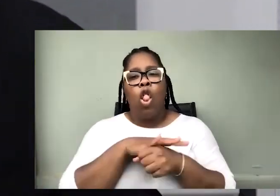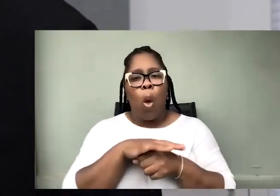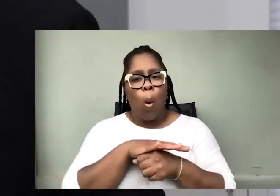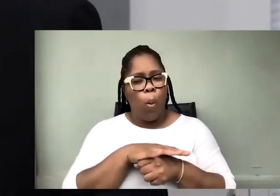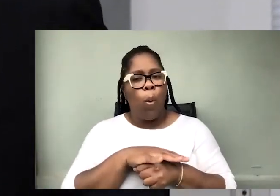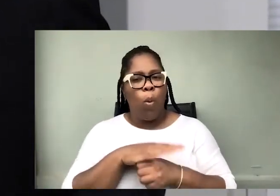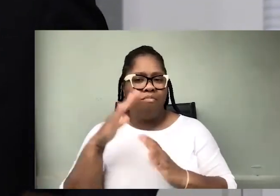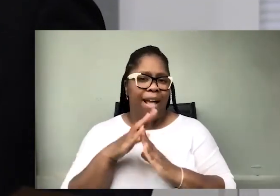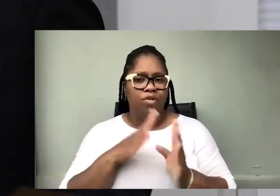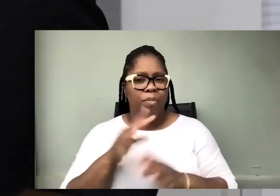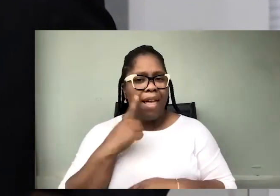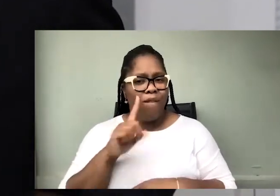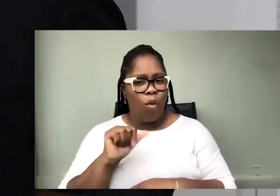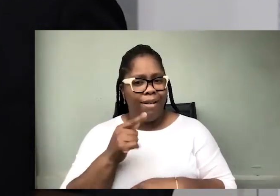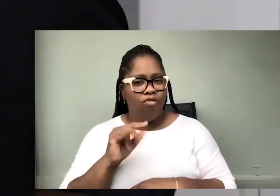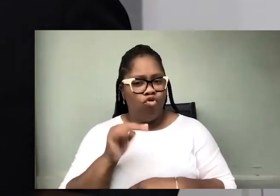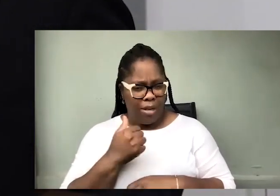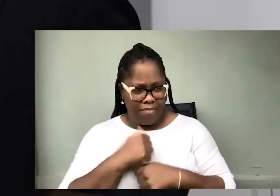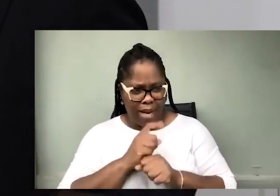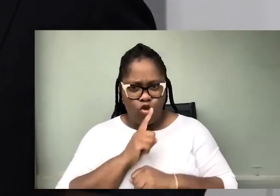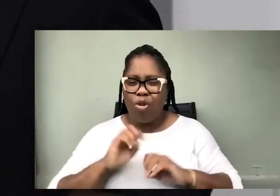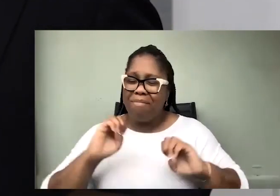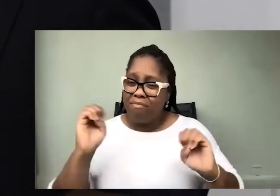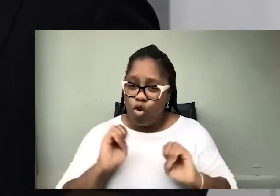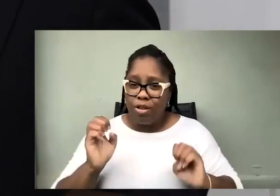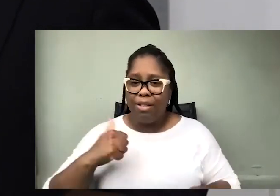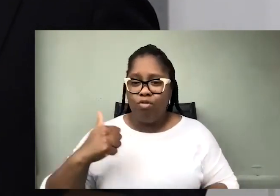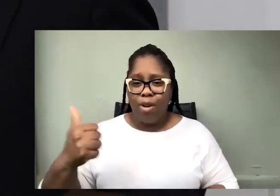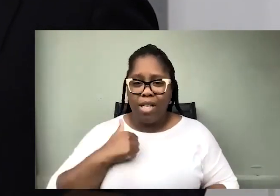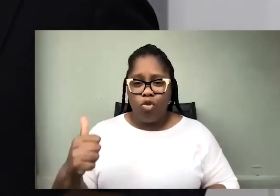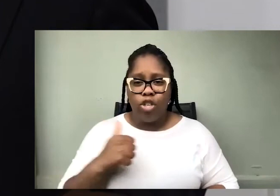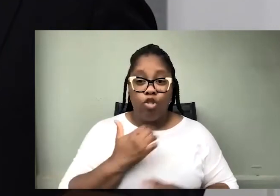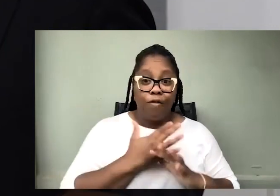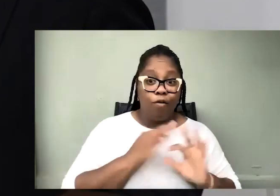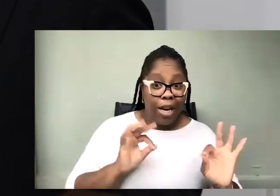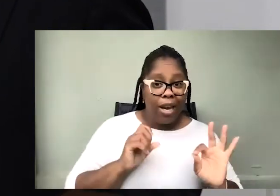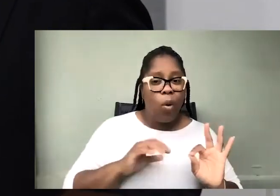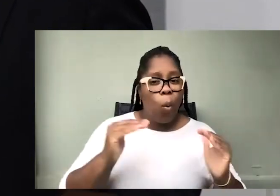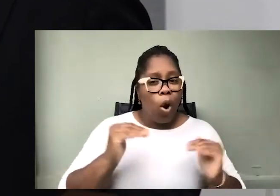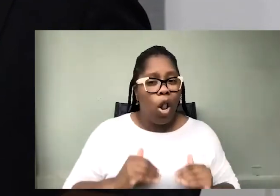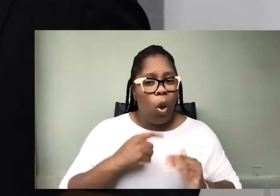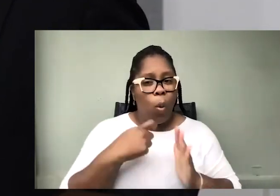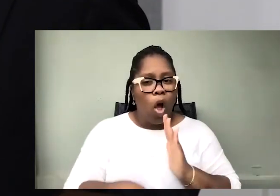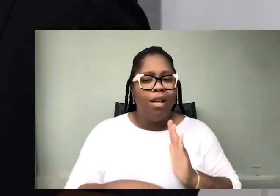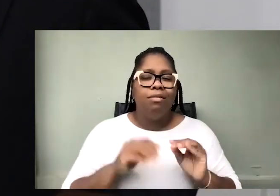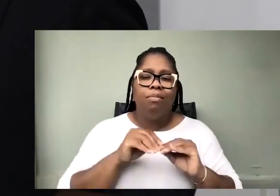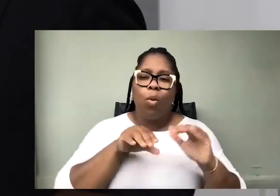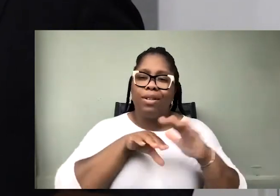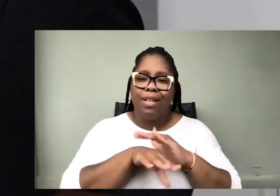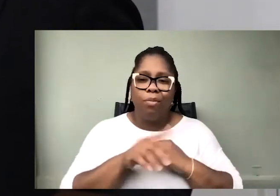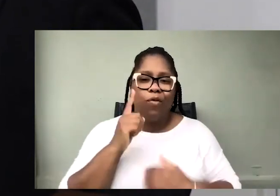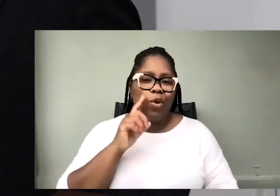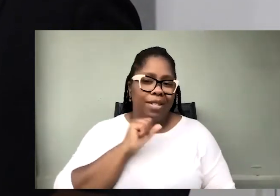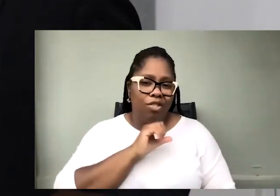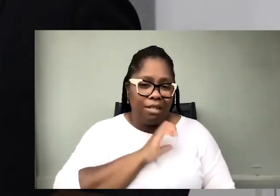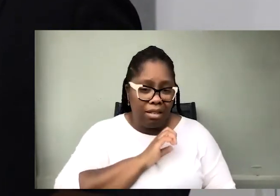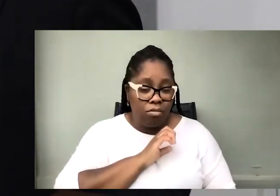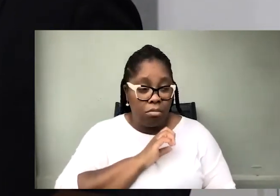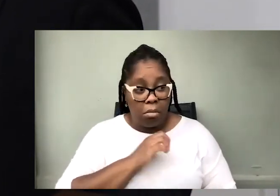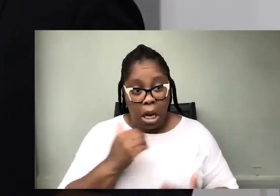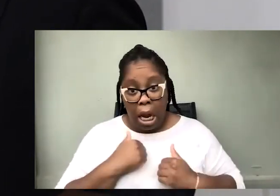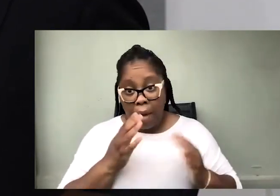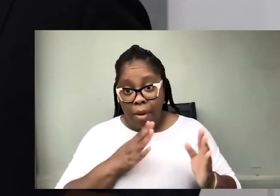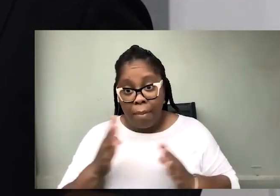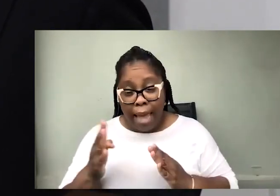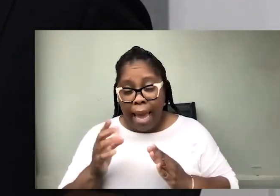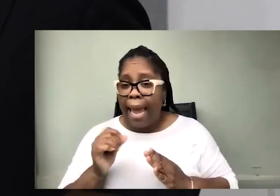aging implementation ensure that emergency transportation, free or low cost, is more accessible to seniors? Is there a plan or